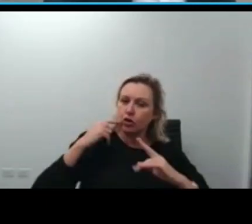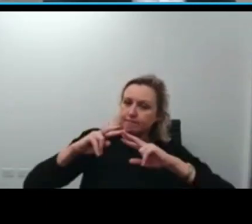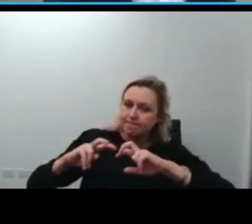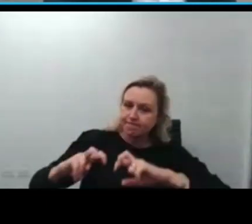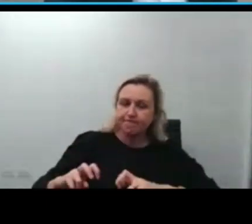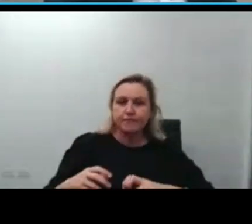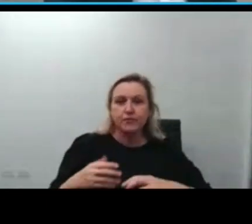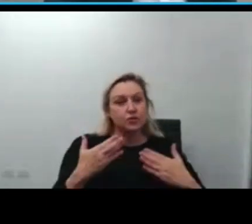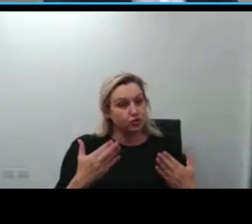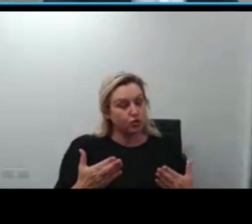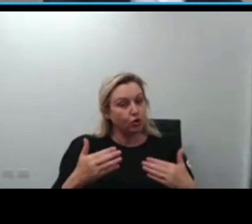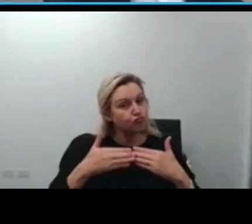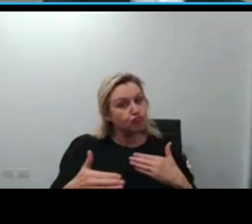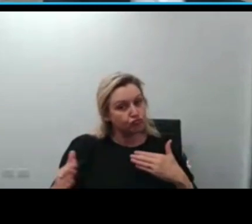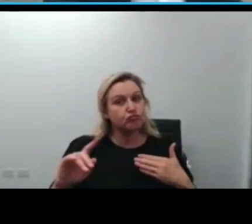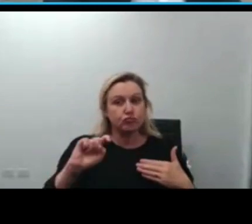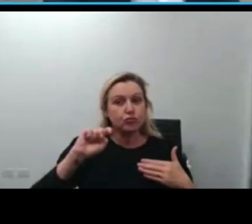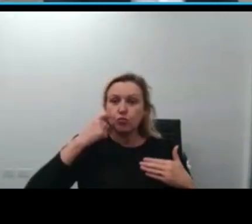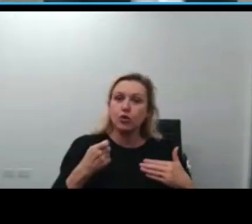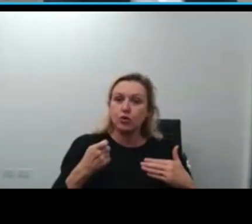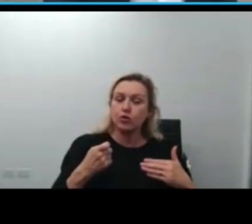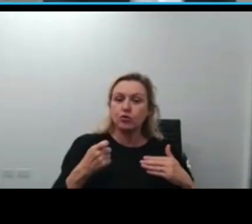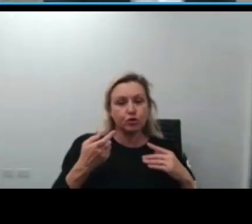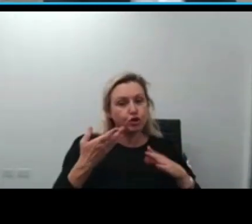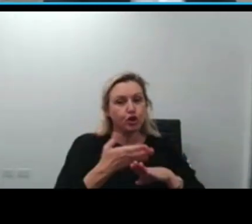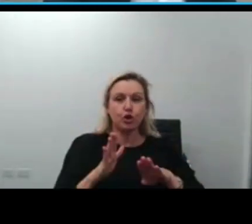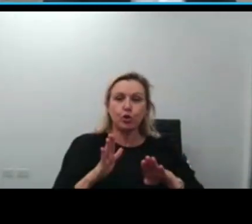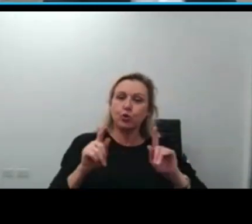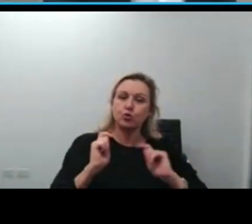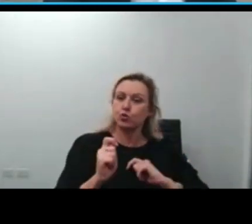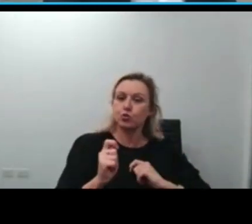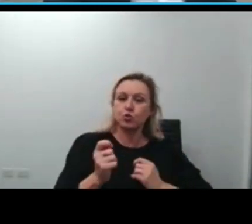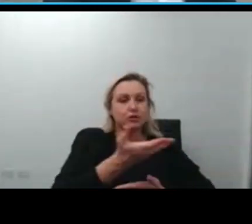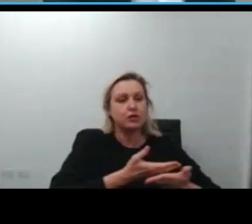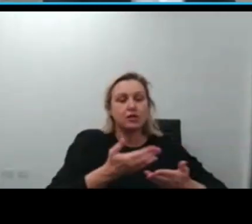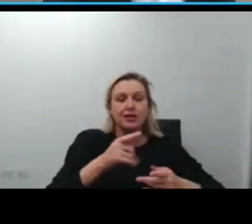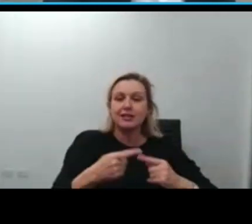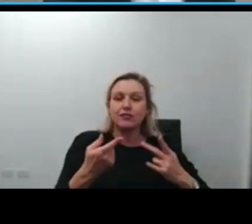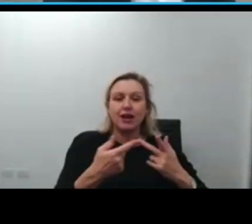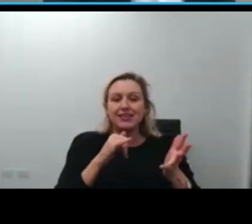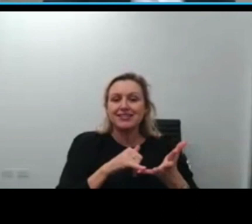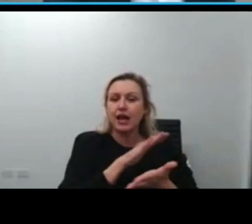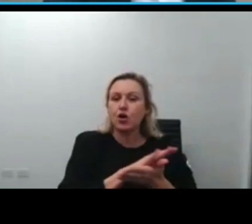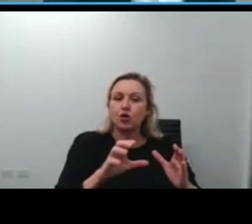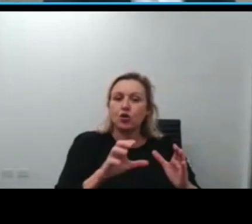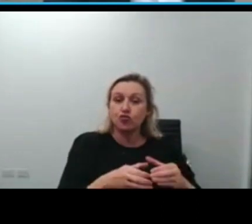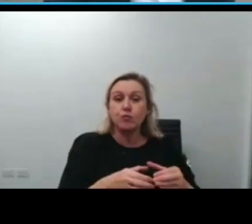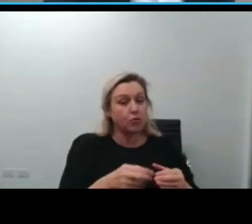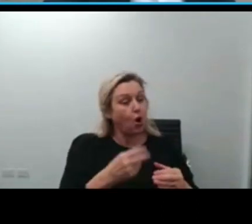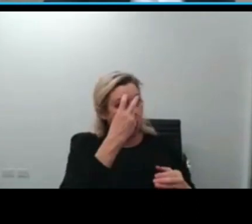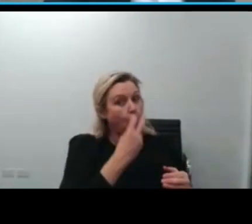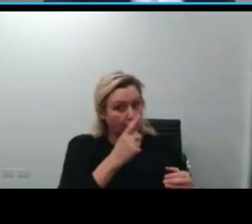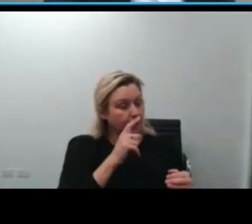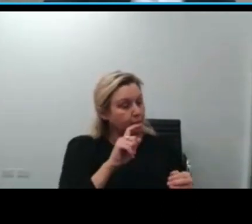expect to continue and start a new round of discussions with different stakeholder groups, particularly older people, and we